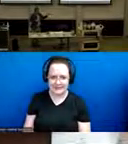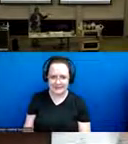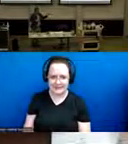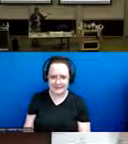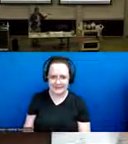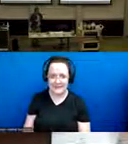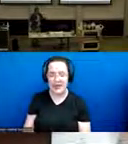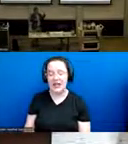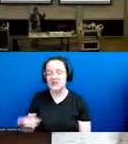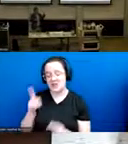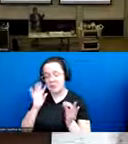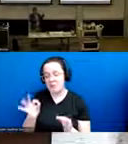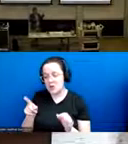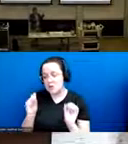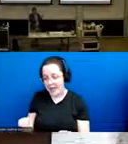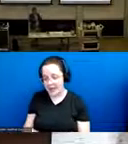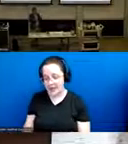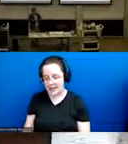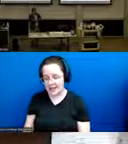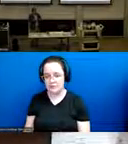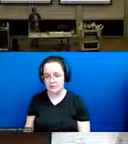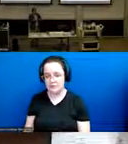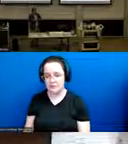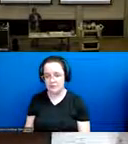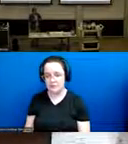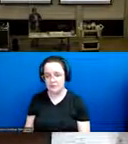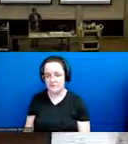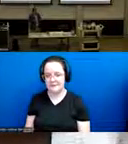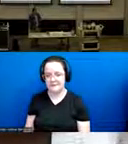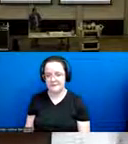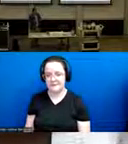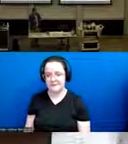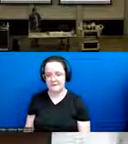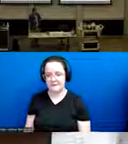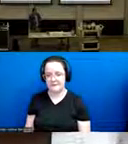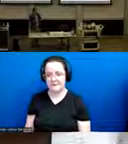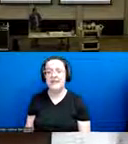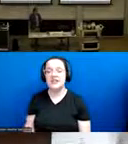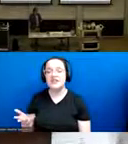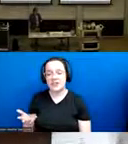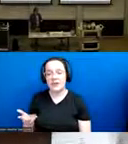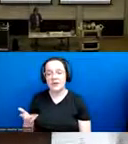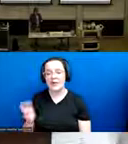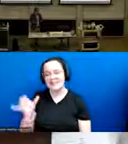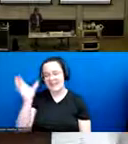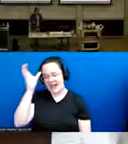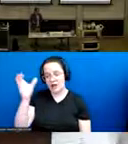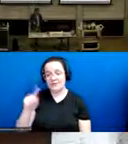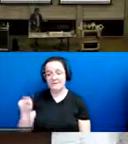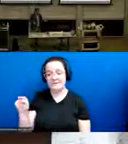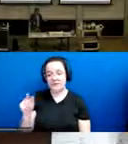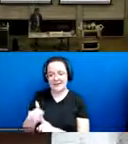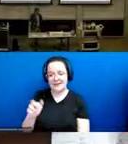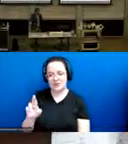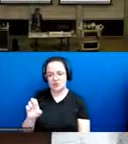do it. And it's great because then by its nature, its concept and its design, the photons are resonant with the atoms already,